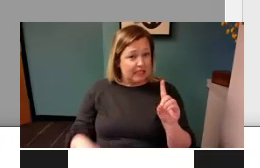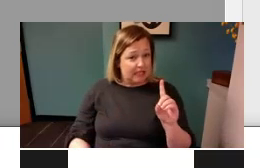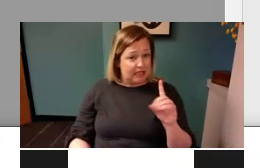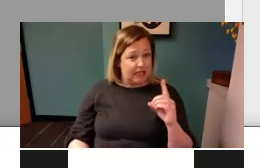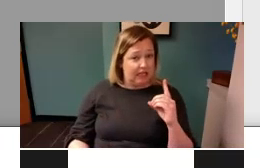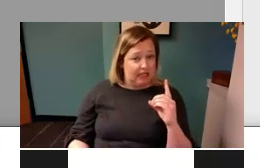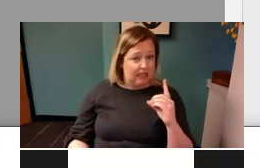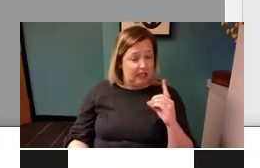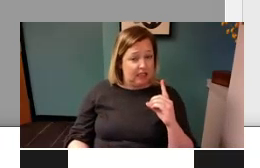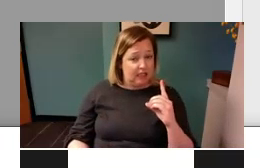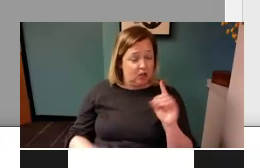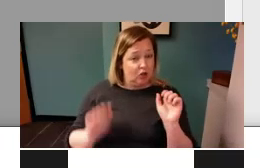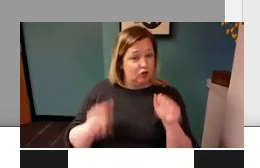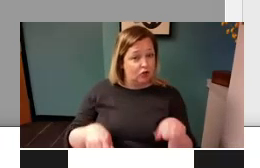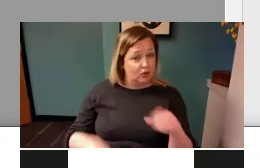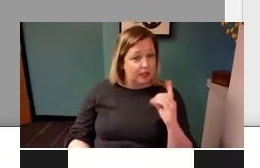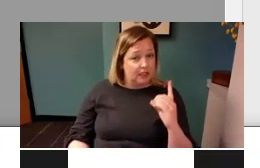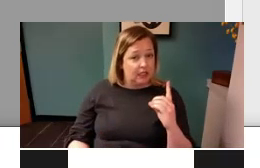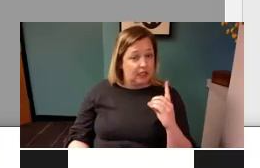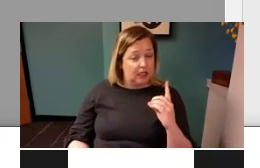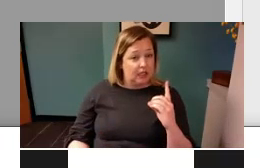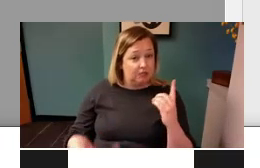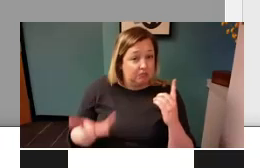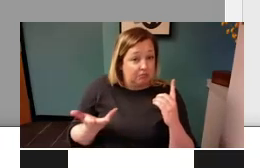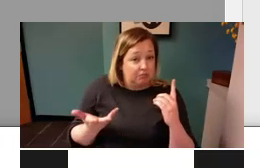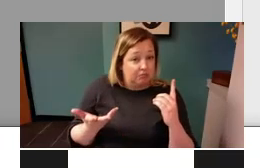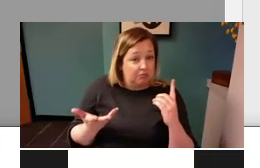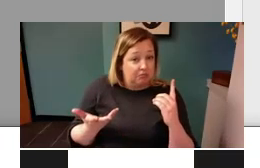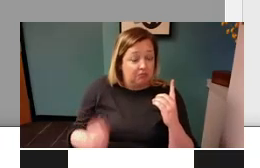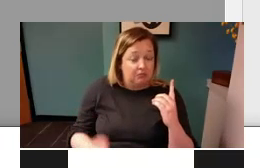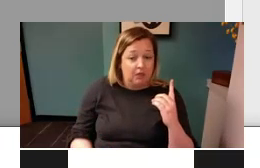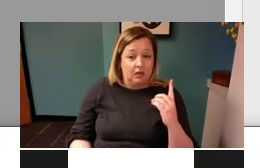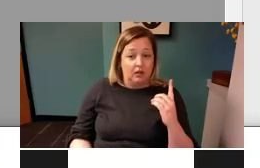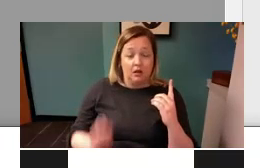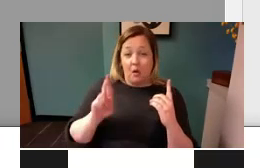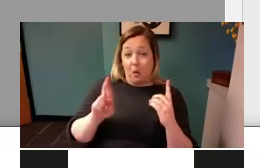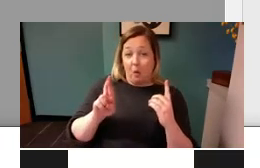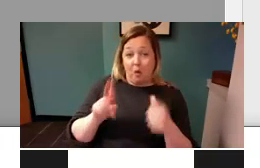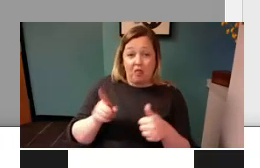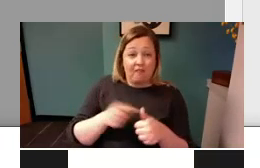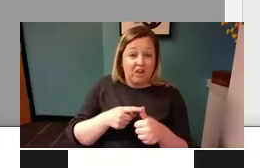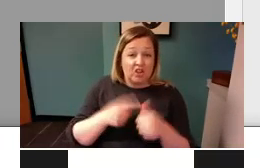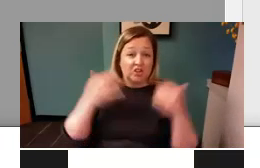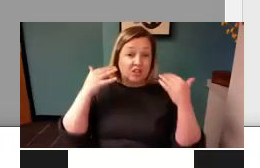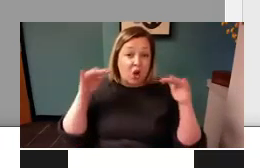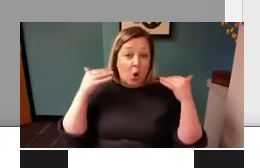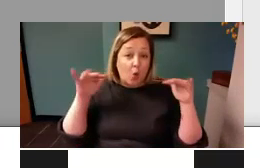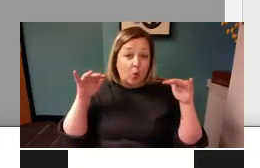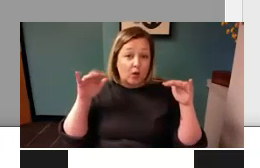that is the representation for D. So the first note could be D, or the first note could also be